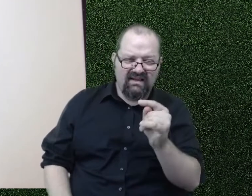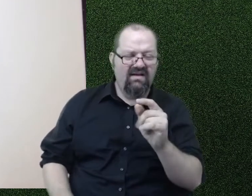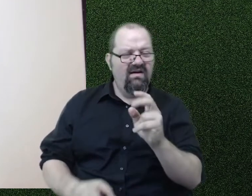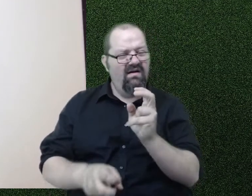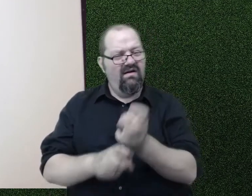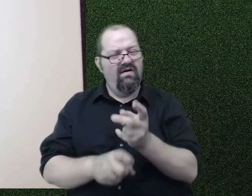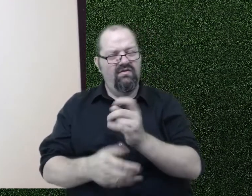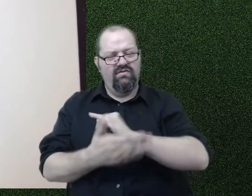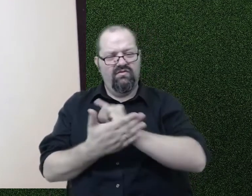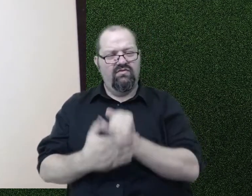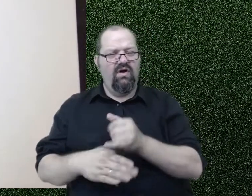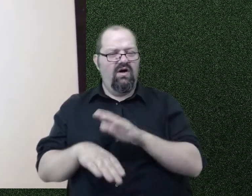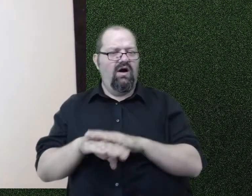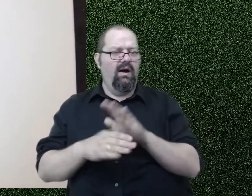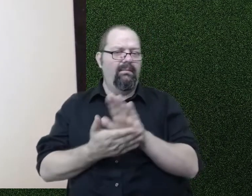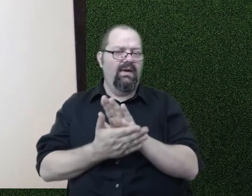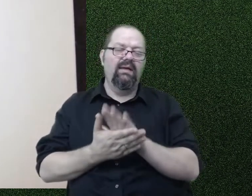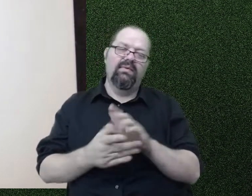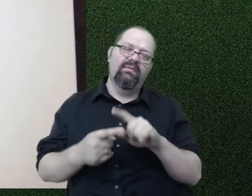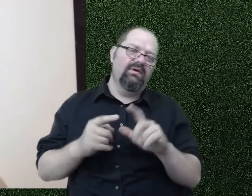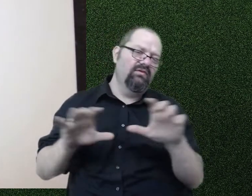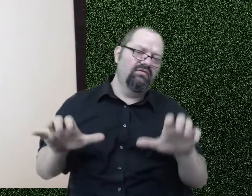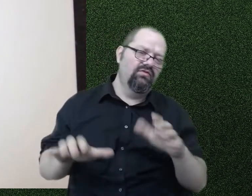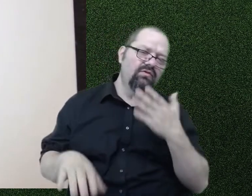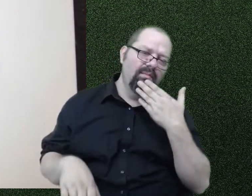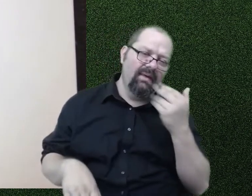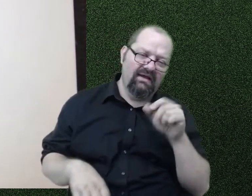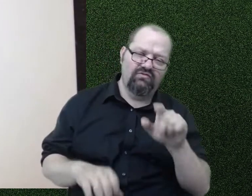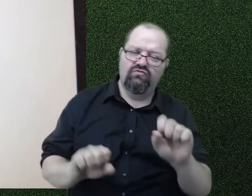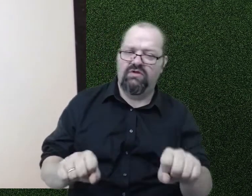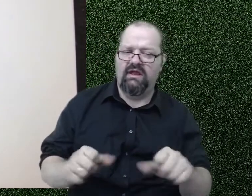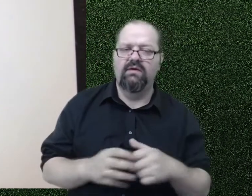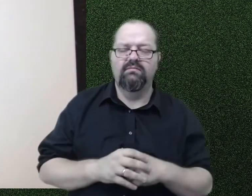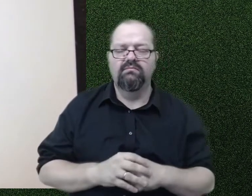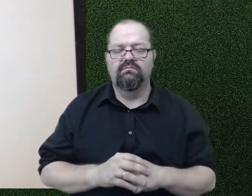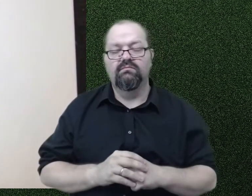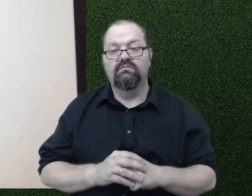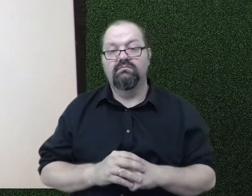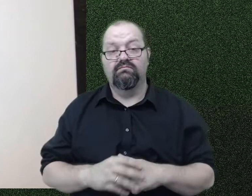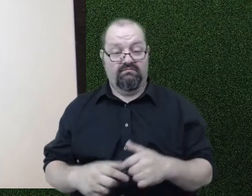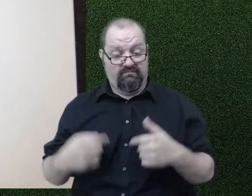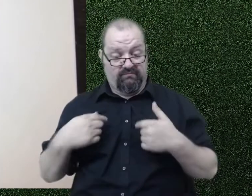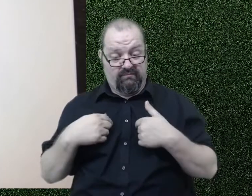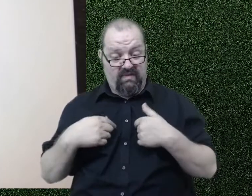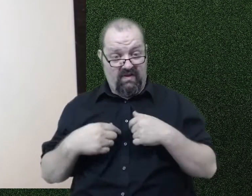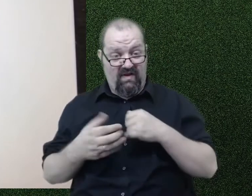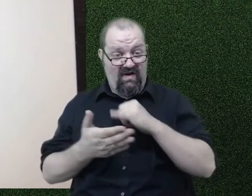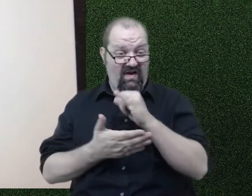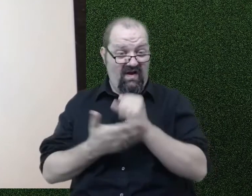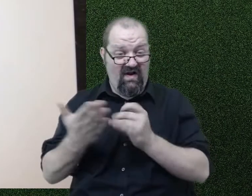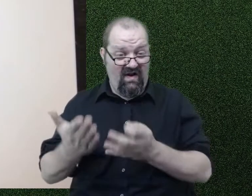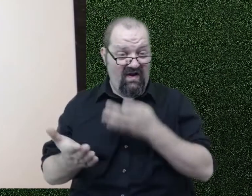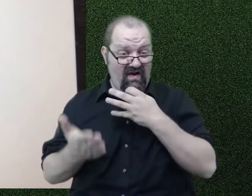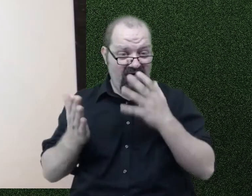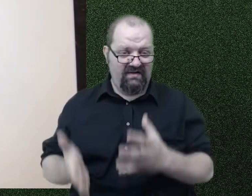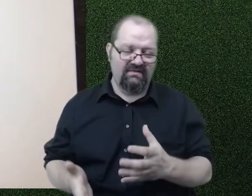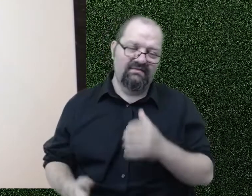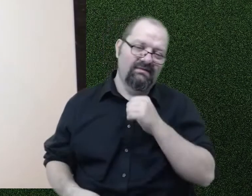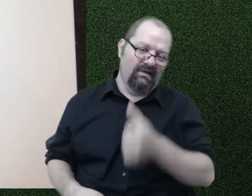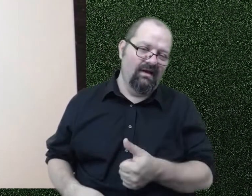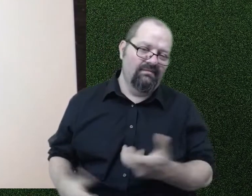on 2D paper. You just do the best you can. I'm not an artist. You're going to see from my graphs they're not